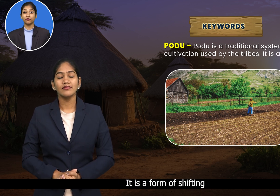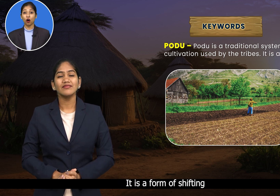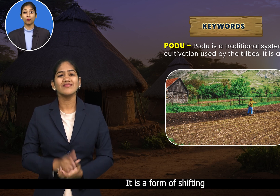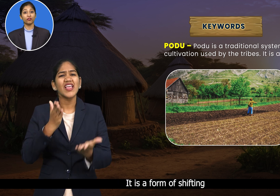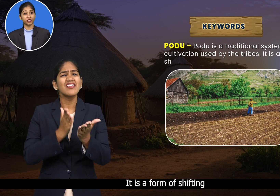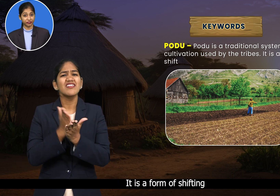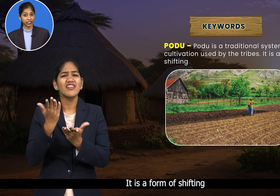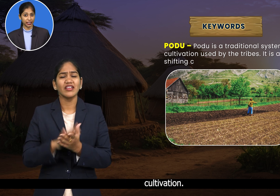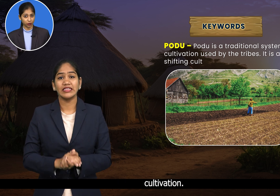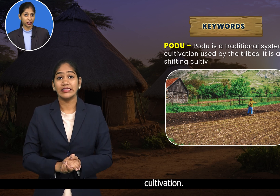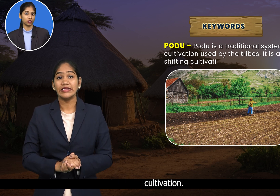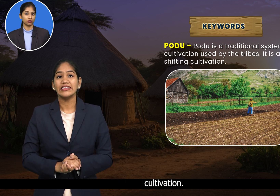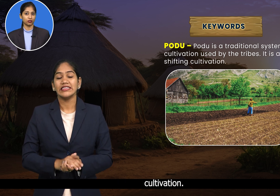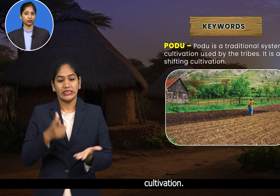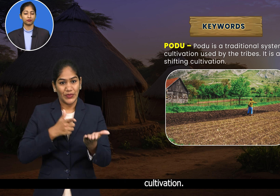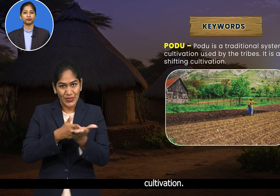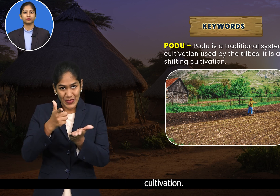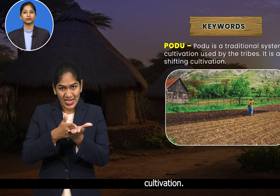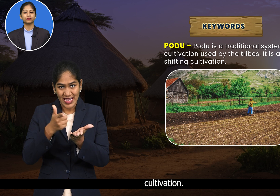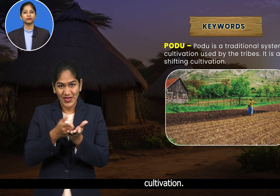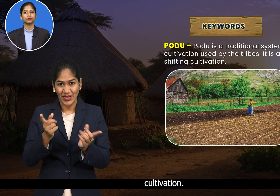It is a form of shifting cultivation.